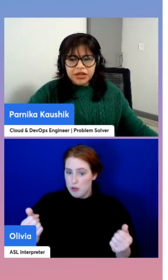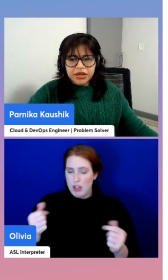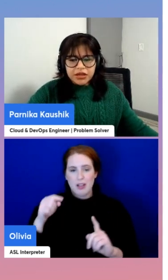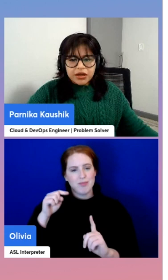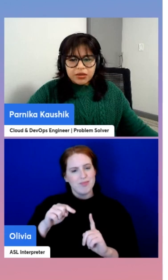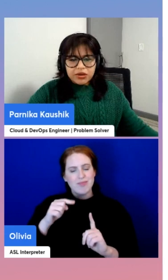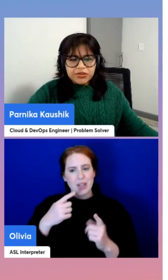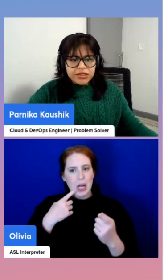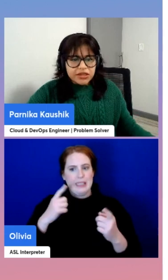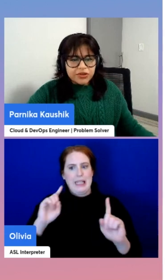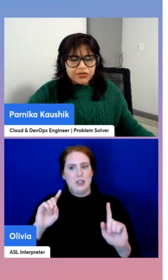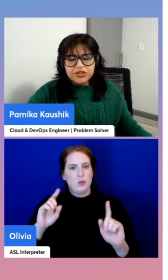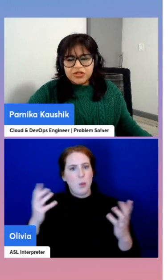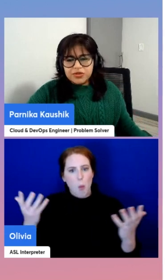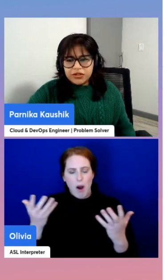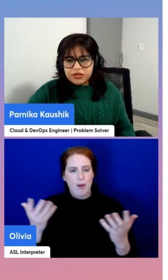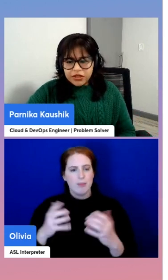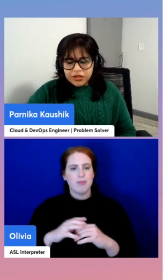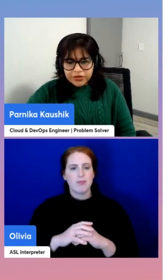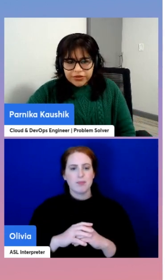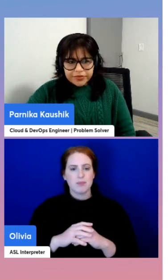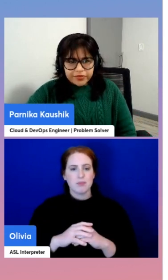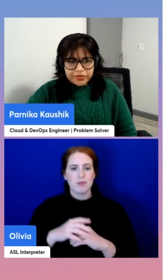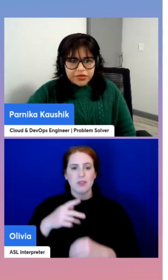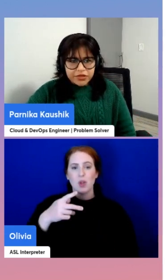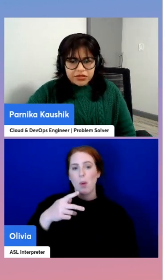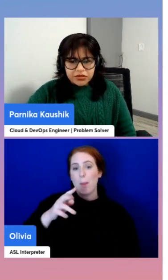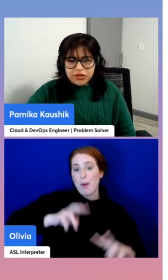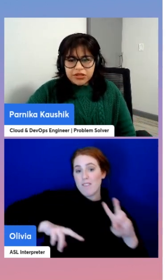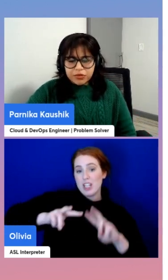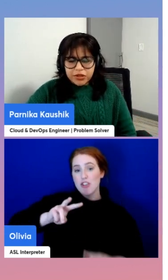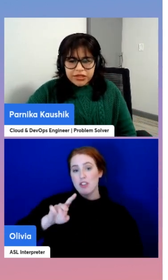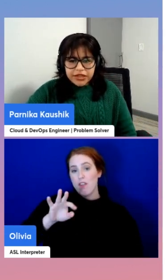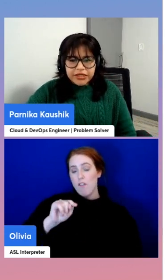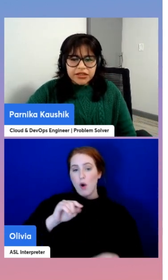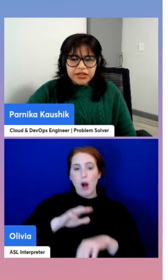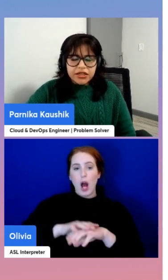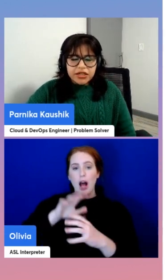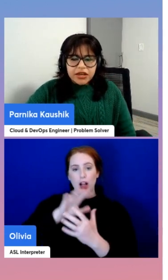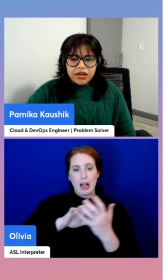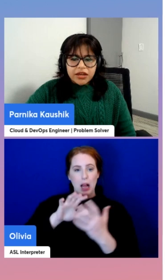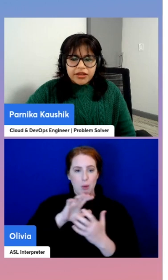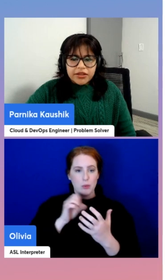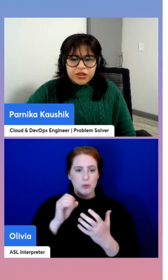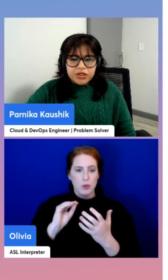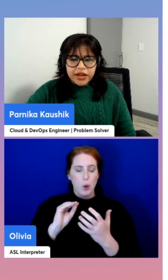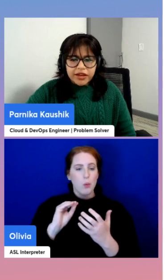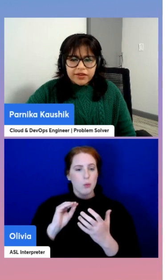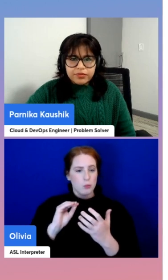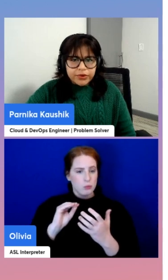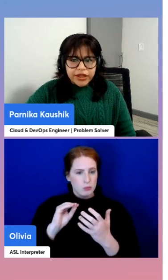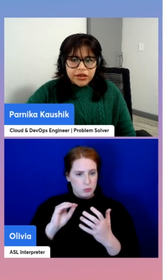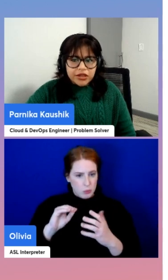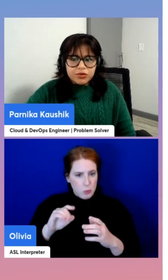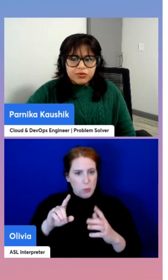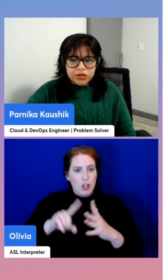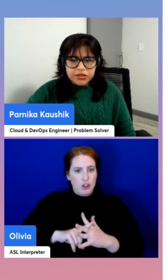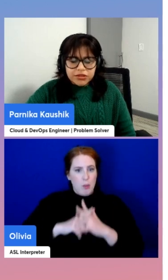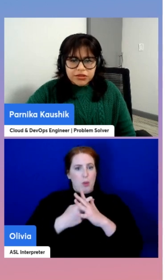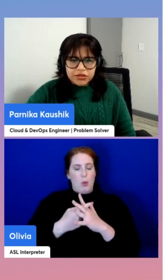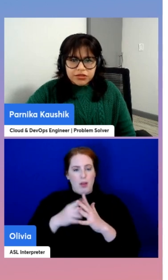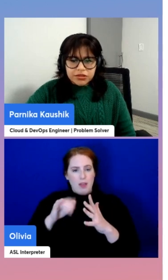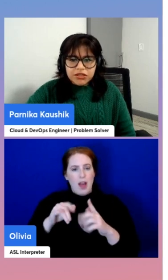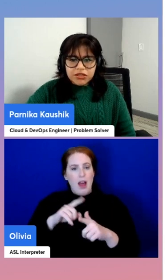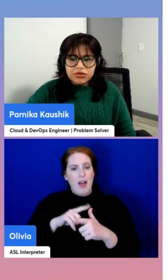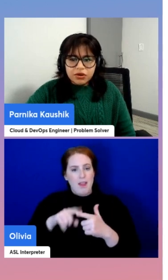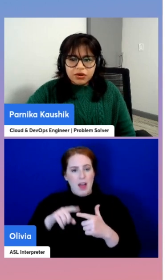accomplishes. Well, firstly, it provisions Vault on the cloud. So, it deploys that. And then once you have this brand new